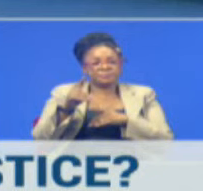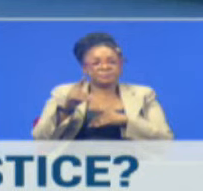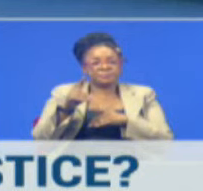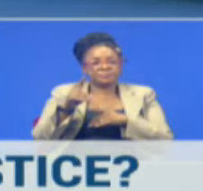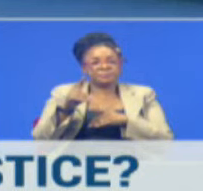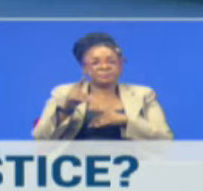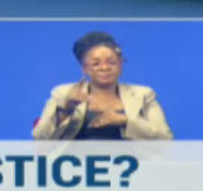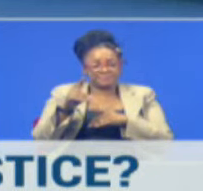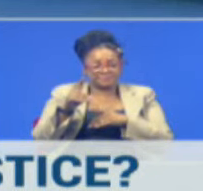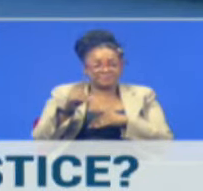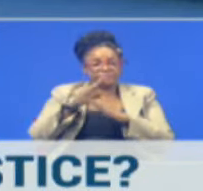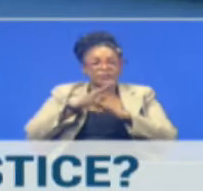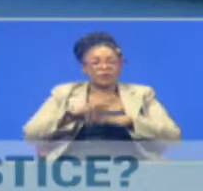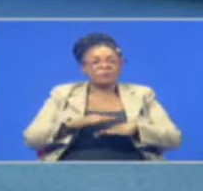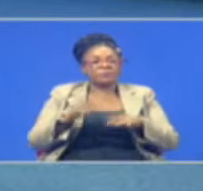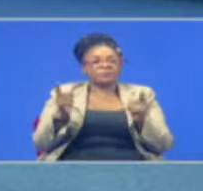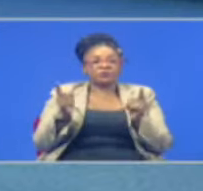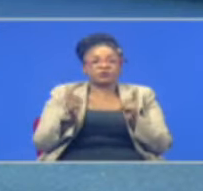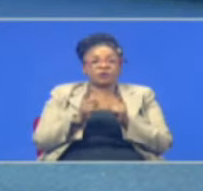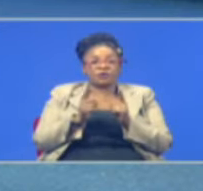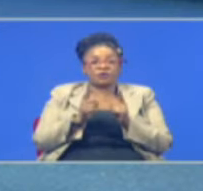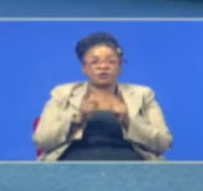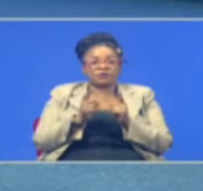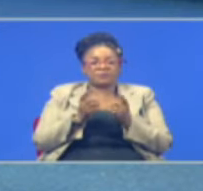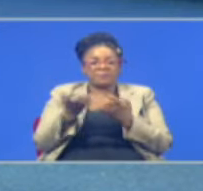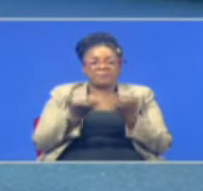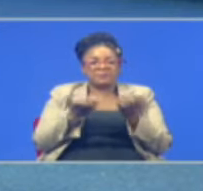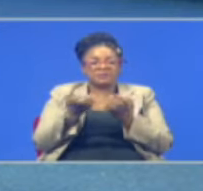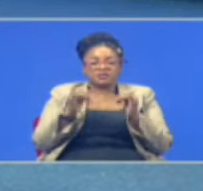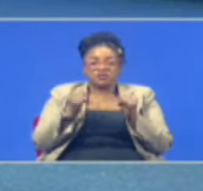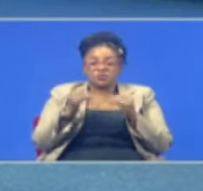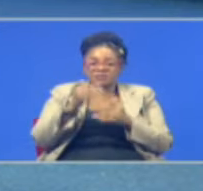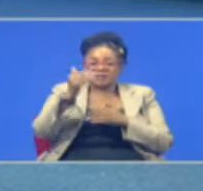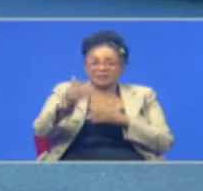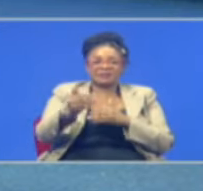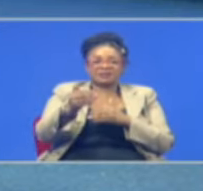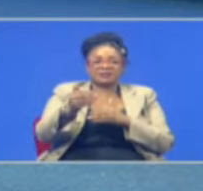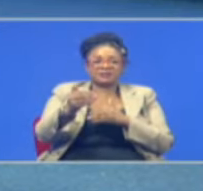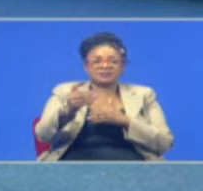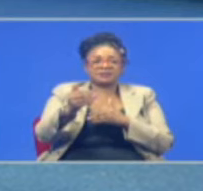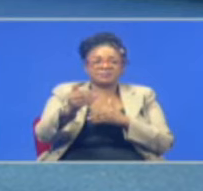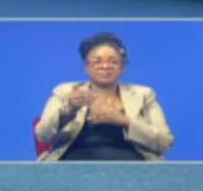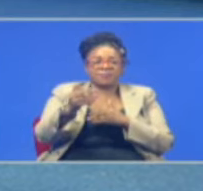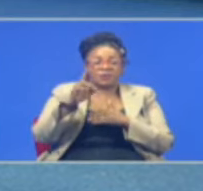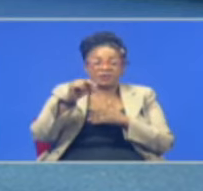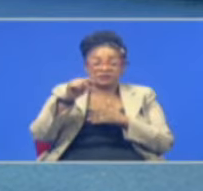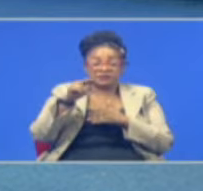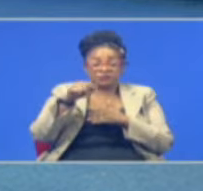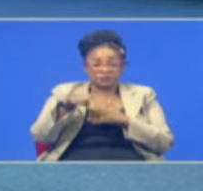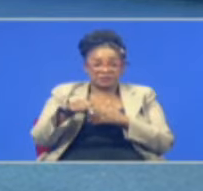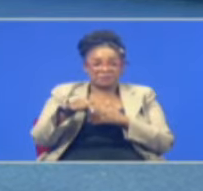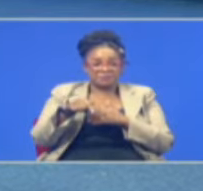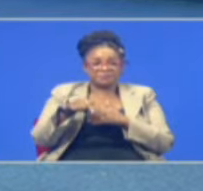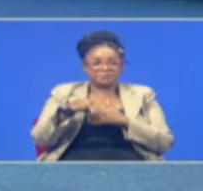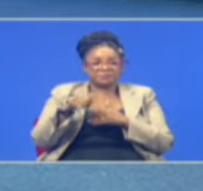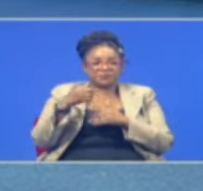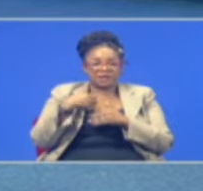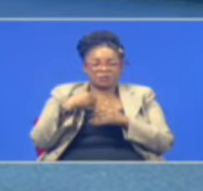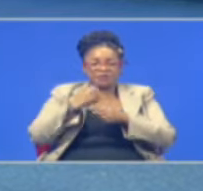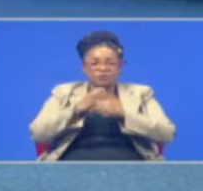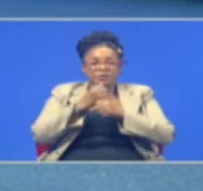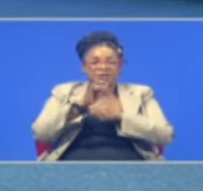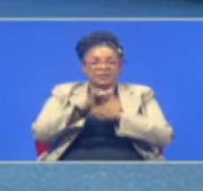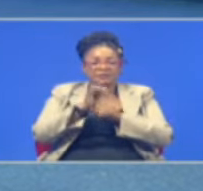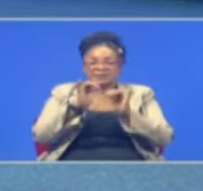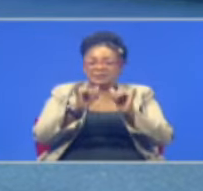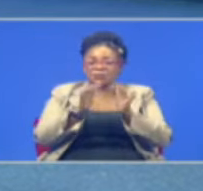All right, time for a breather. The business news is lined up next for you on NTV tonight, and I'll be delivering that. So stay with